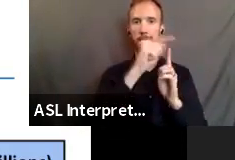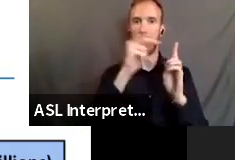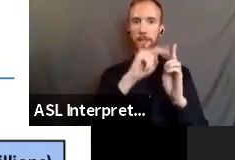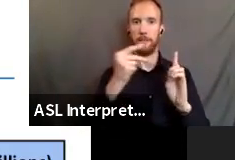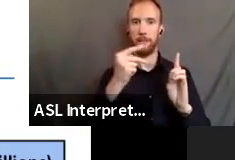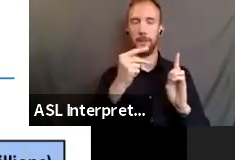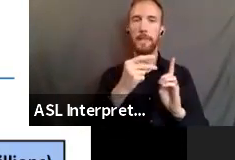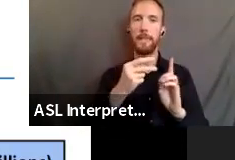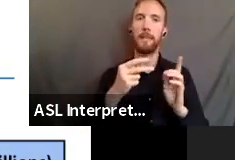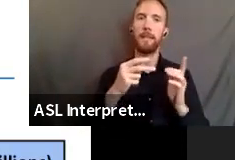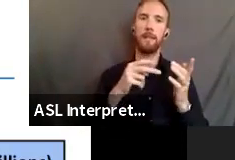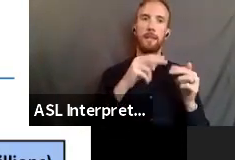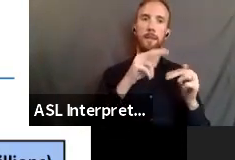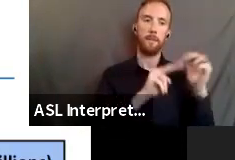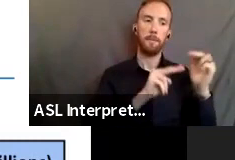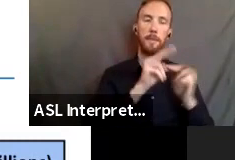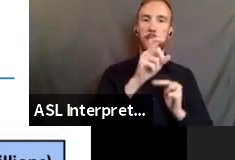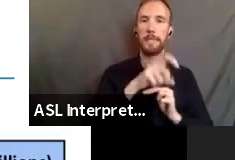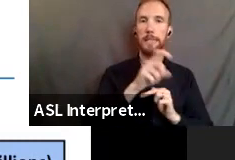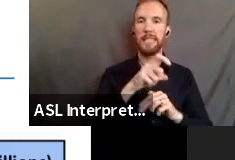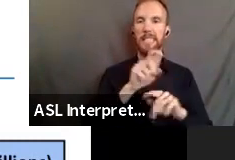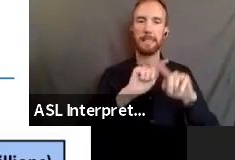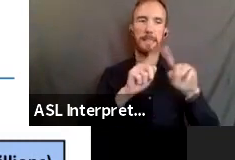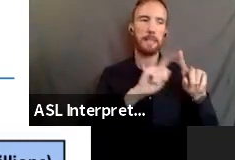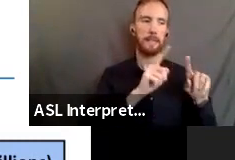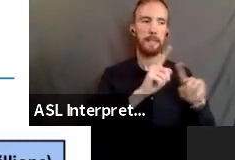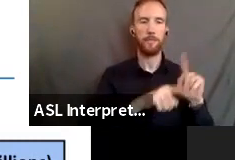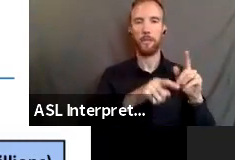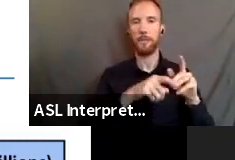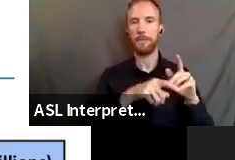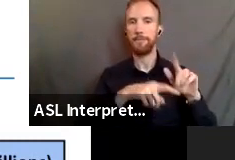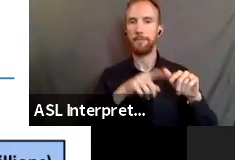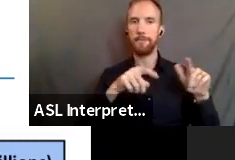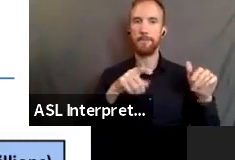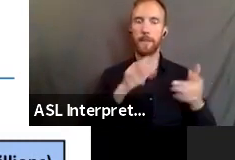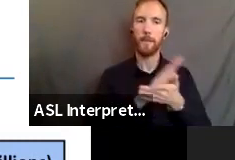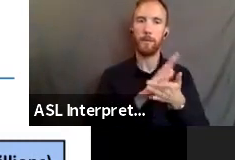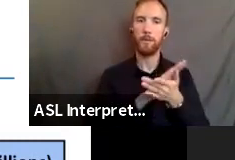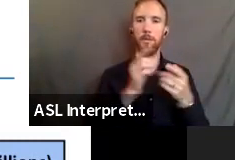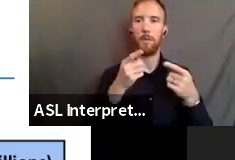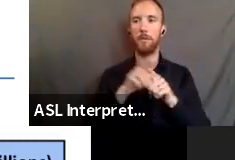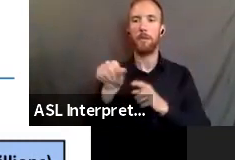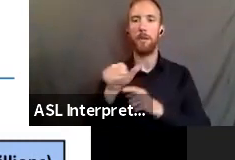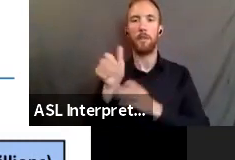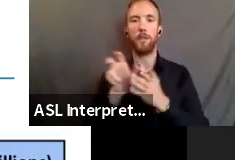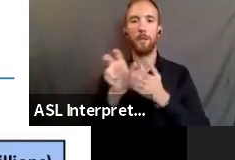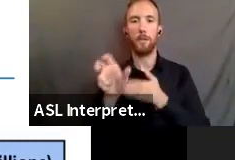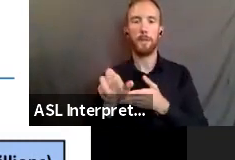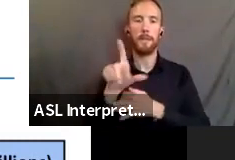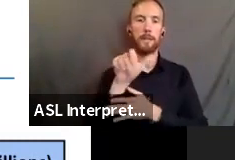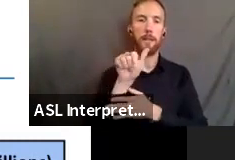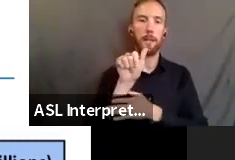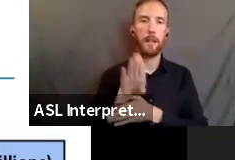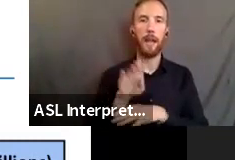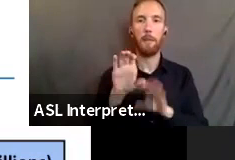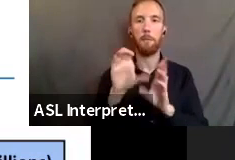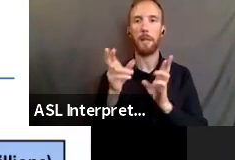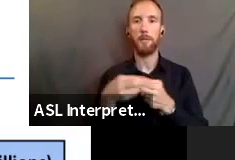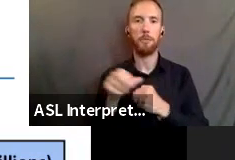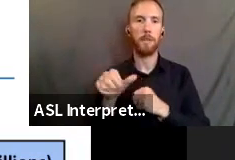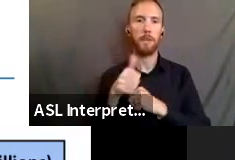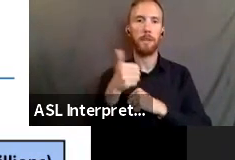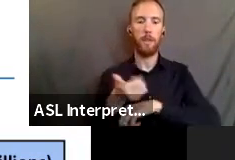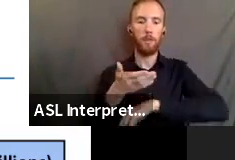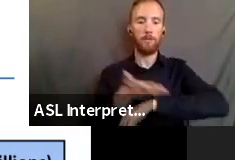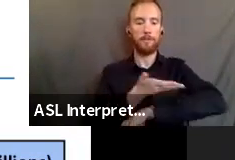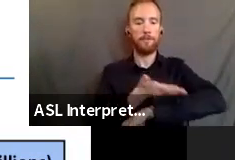facility needs at neighborhood schools as well as ongoing investments in labs classrooms and other upgrades necessary to